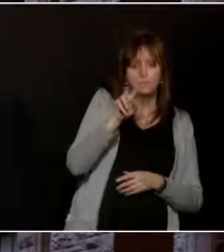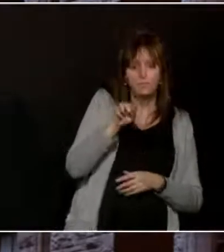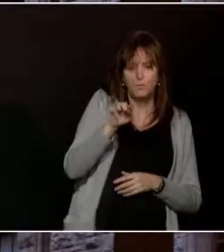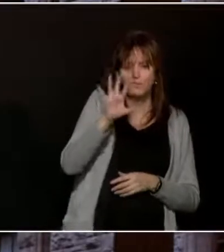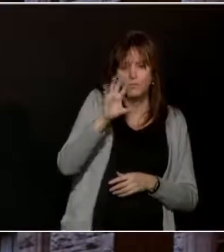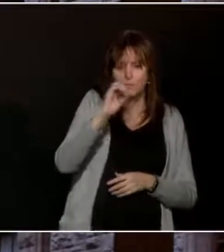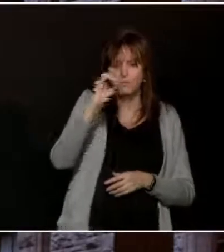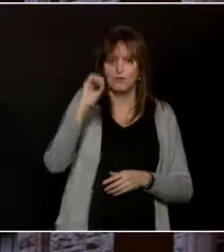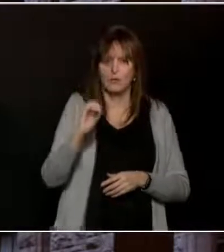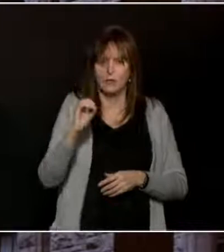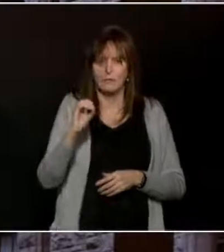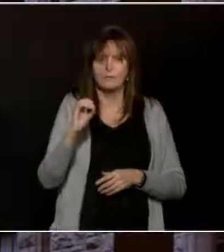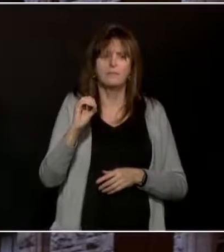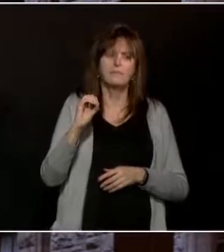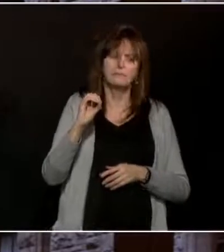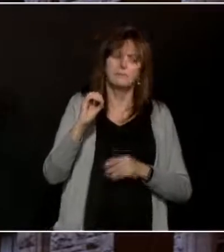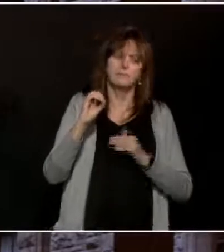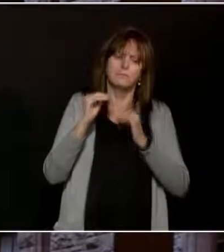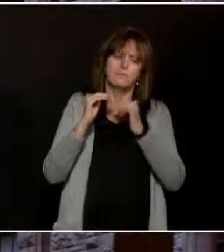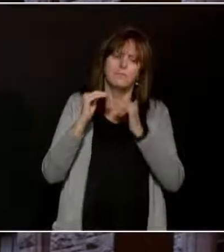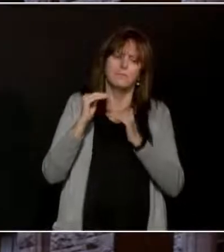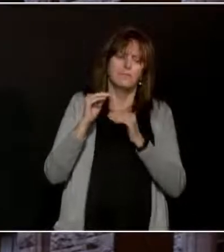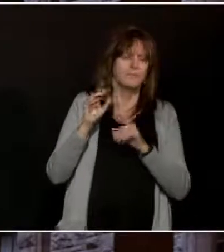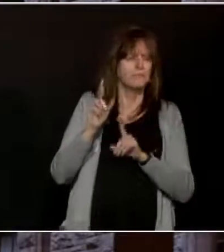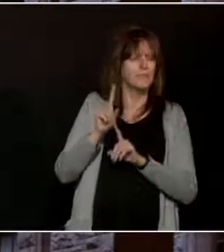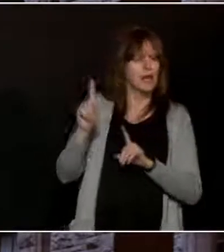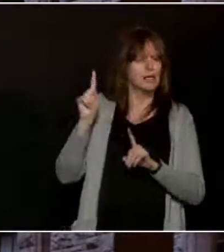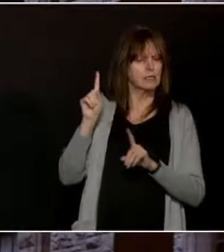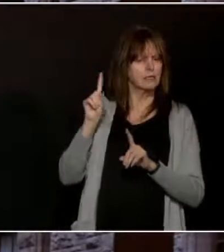than the 2.7% in the previous week.